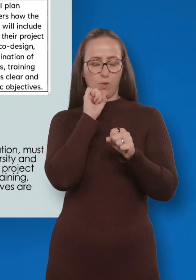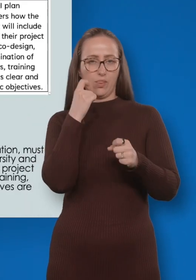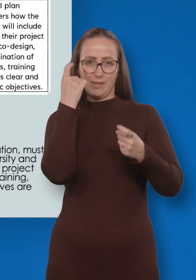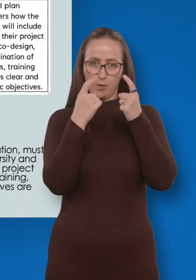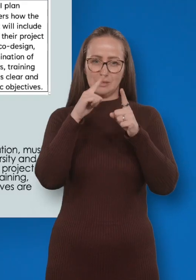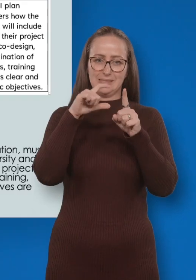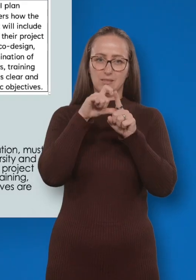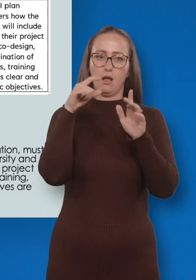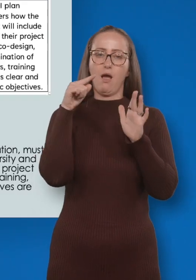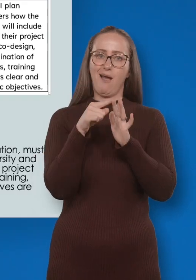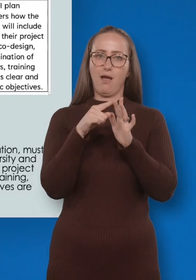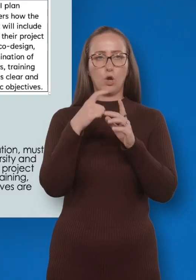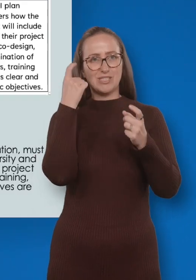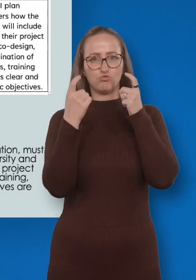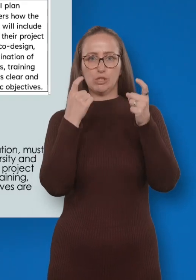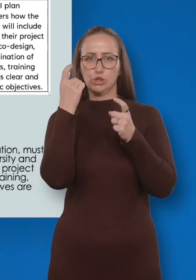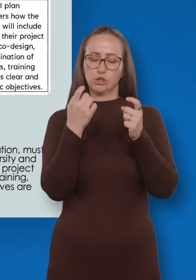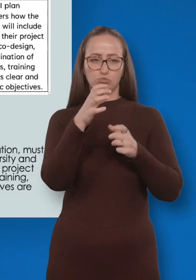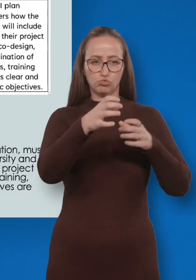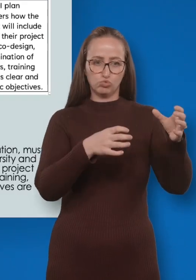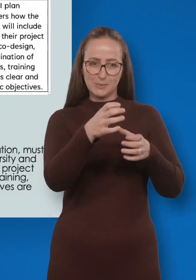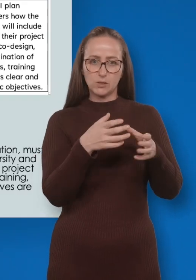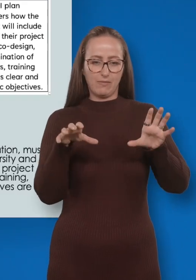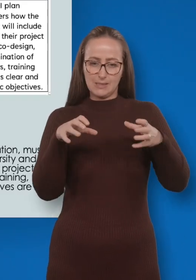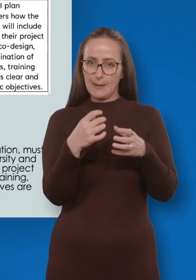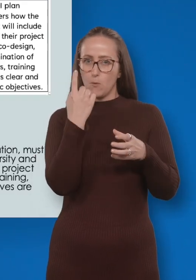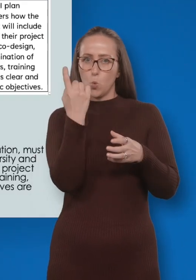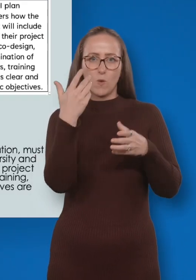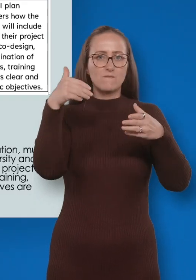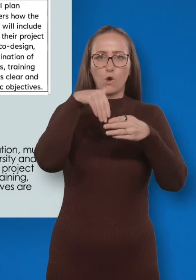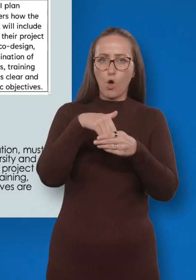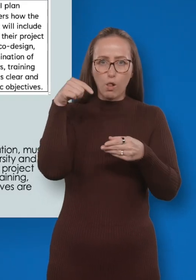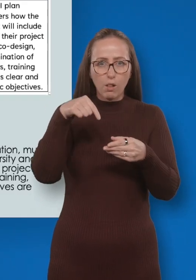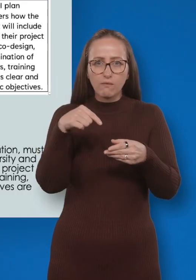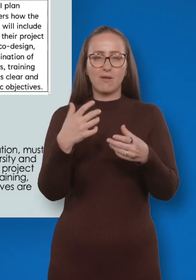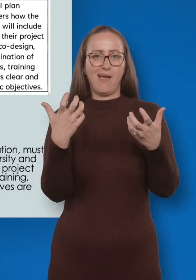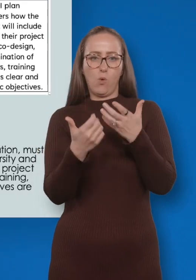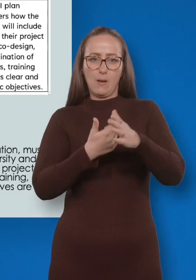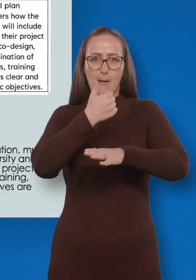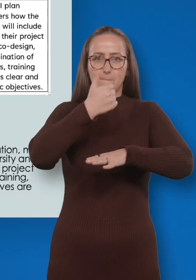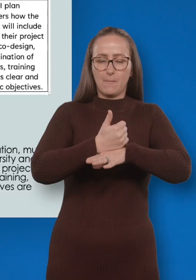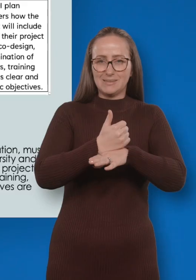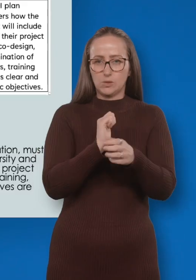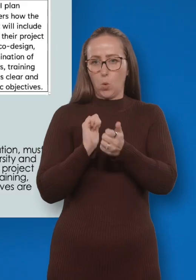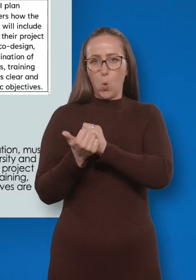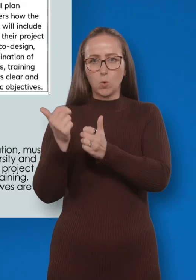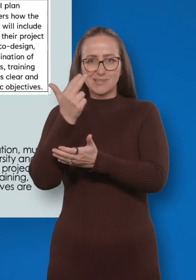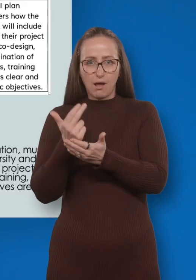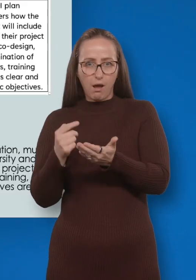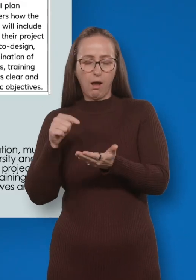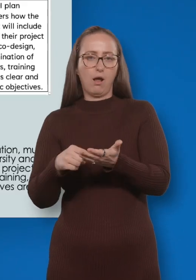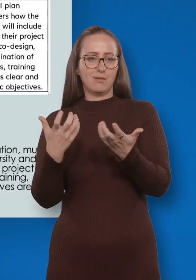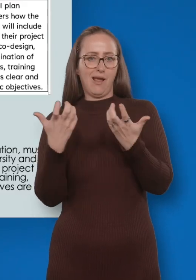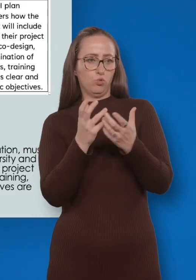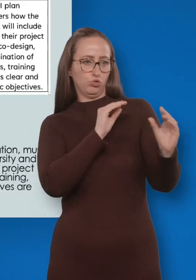all aspects of their project. So how they recruit their team, like who's involved in the team, how they're implementing co-design, how they're training